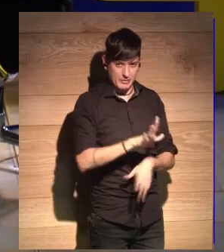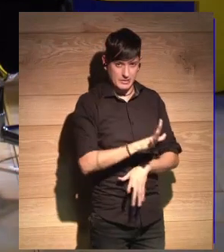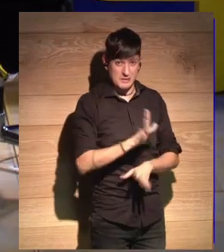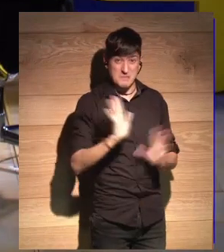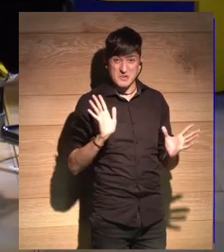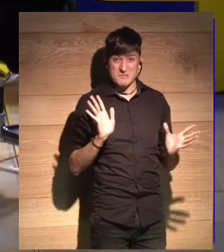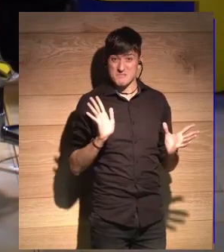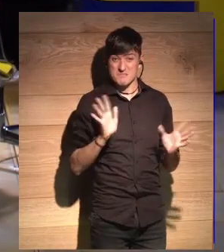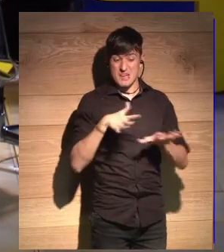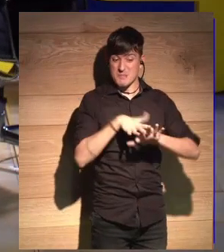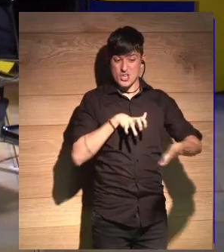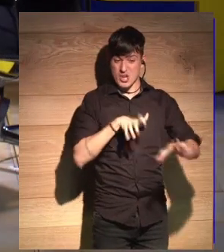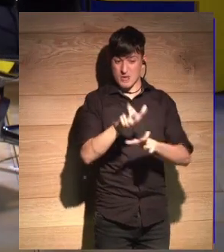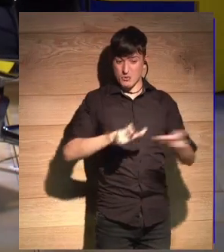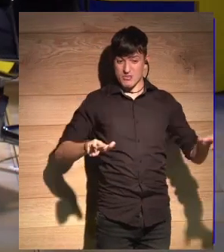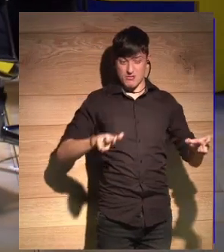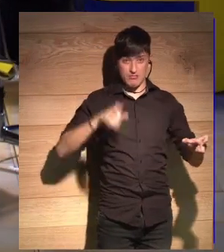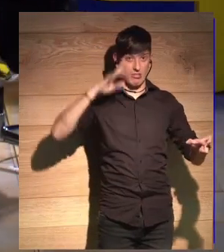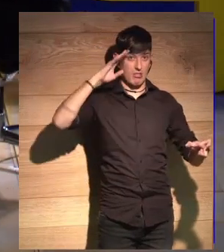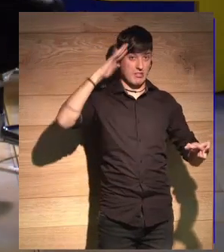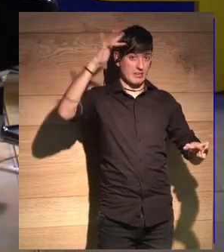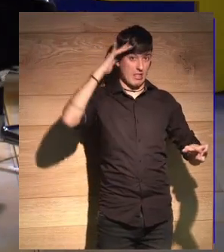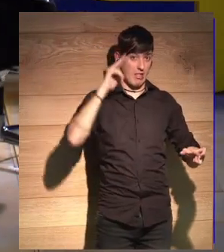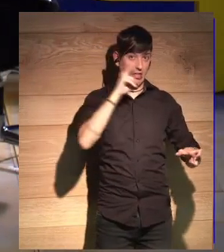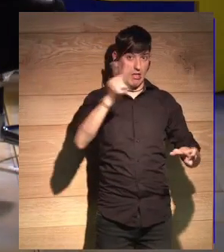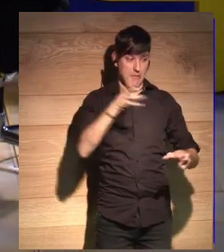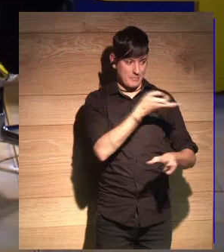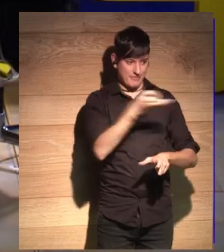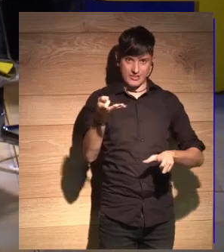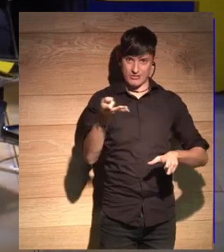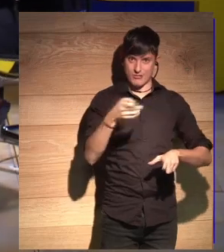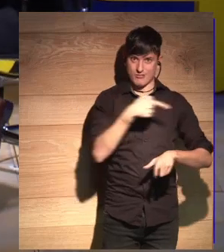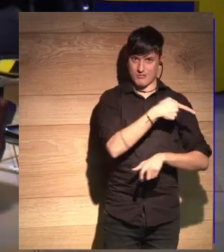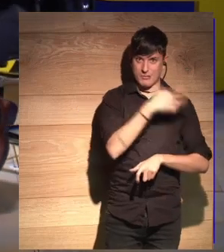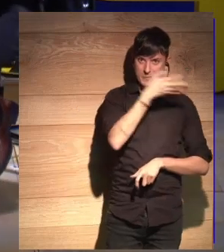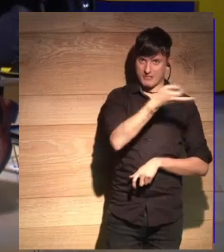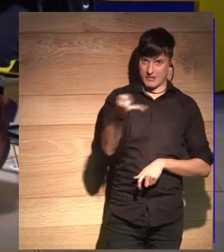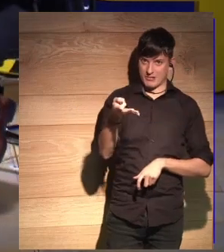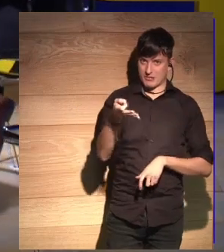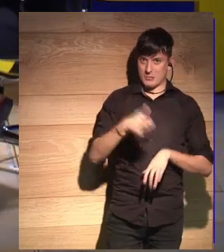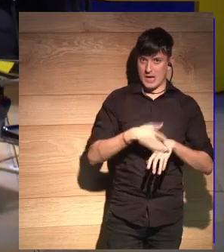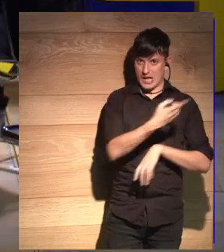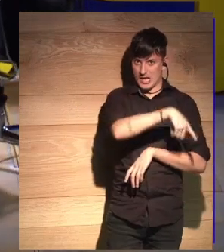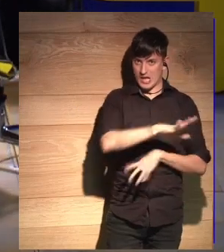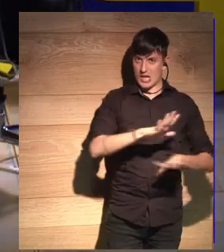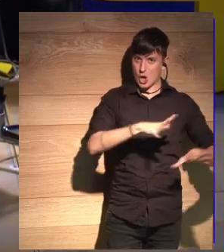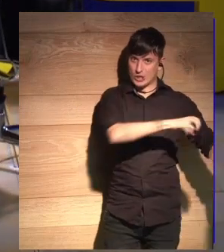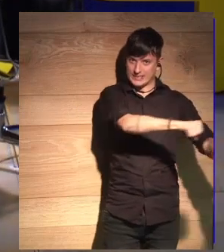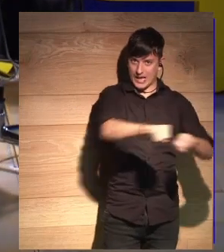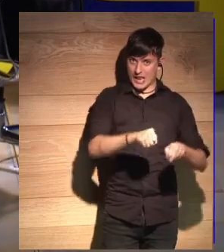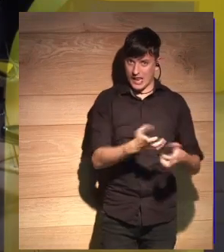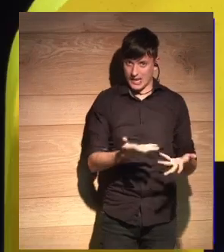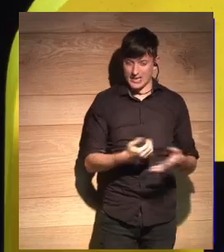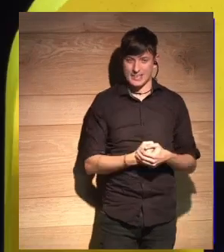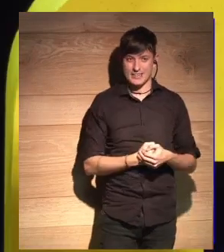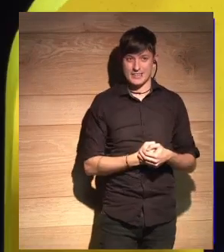is just distracted, and it's perfect for certain people. I mean, the middle class is being removed and drained of